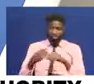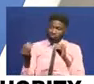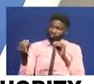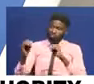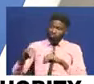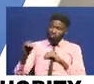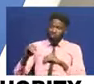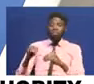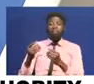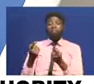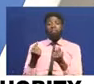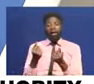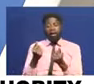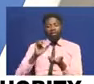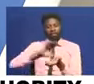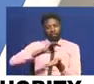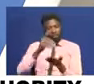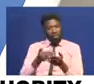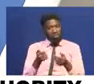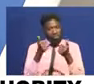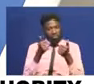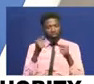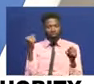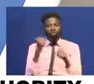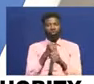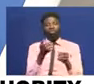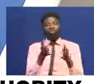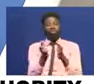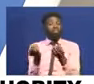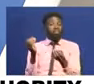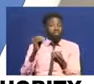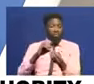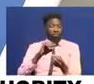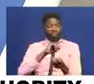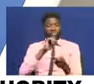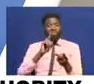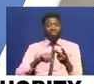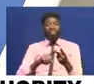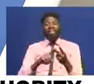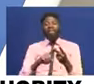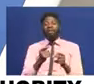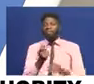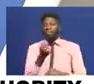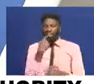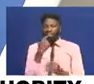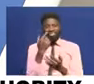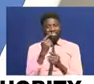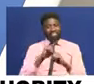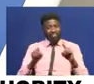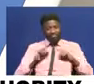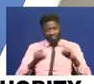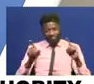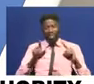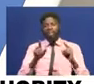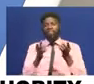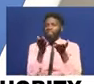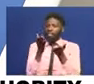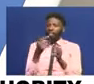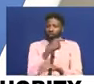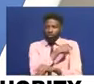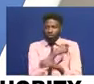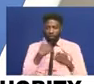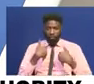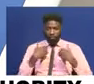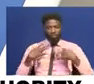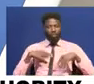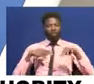It's going to mean that we're going to have more supplies in our facilities. It's going to mean people can be able to access better quality health services, and so on. How